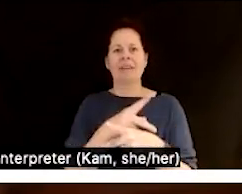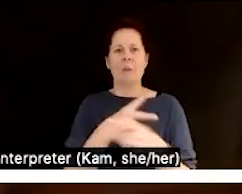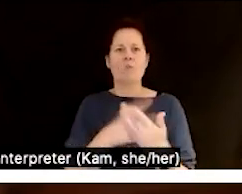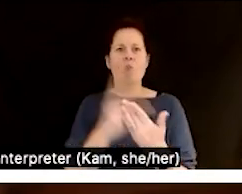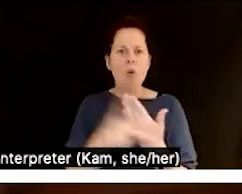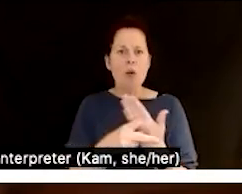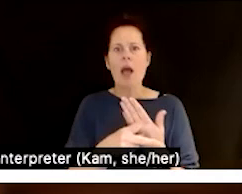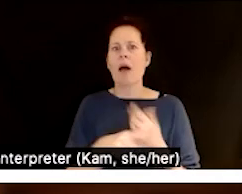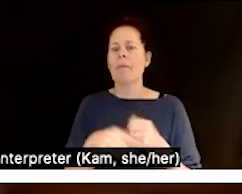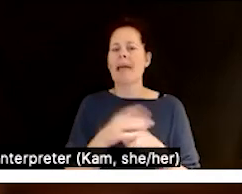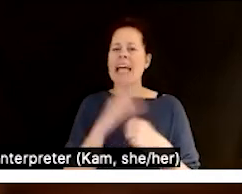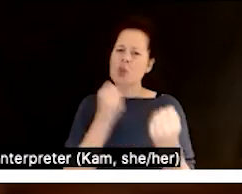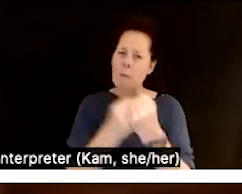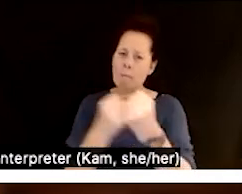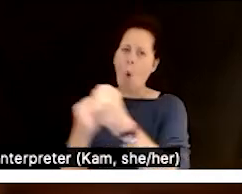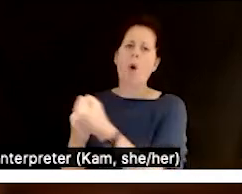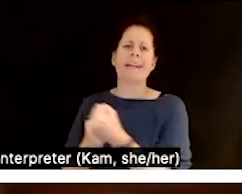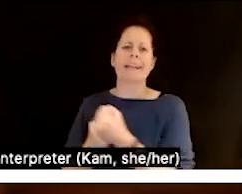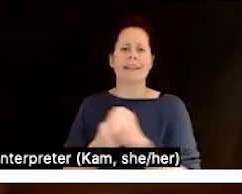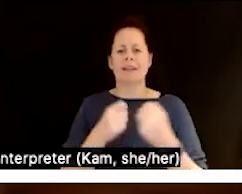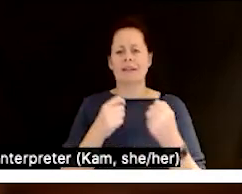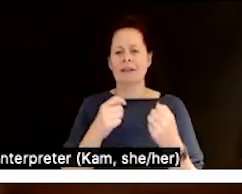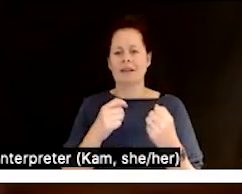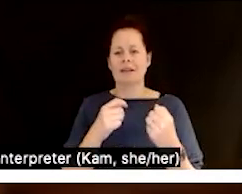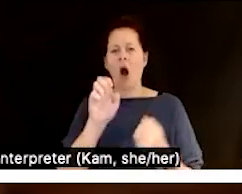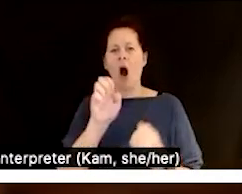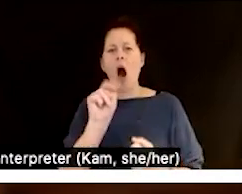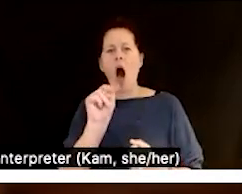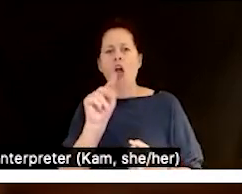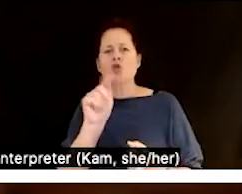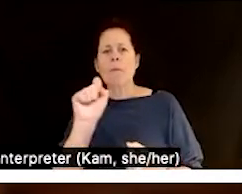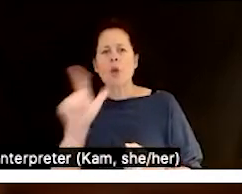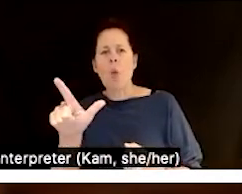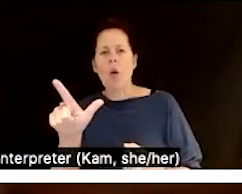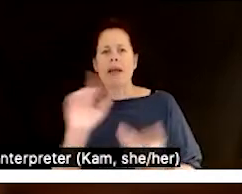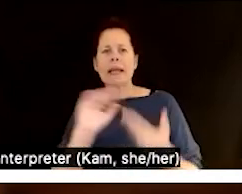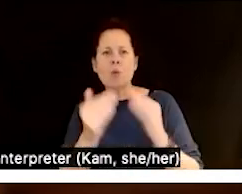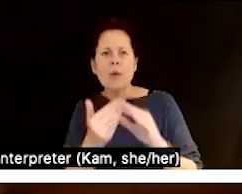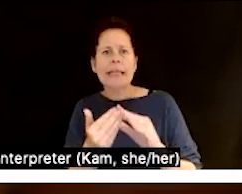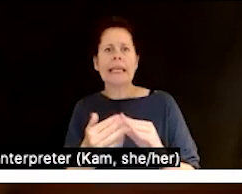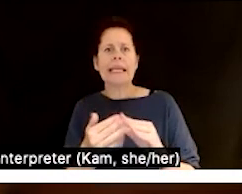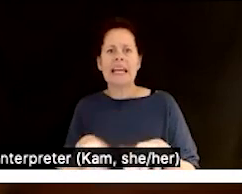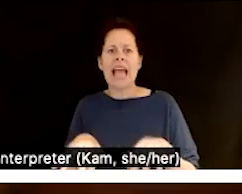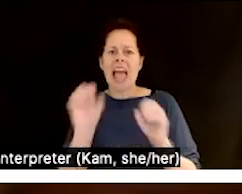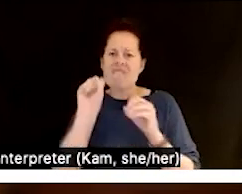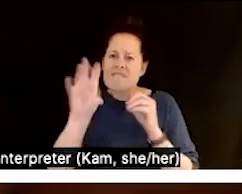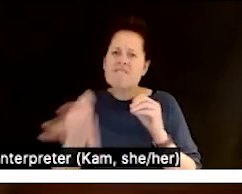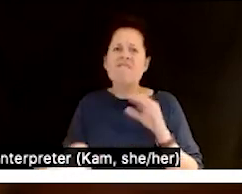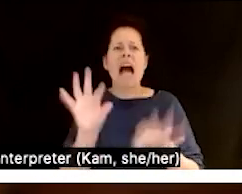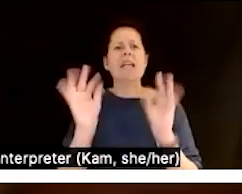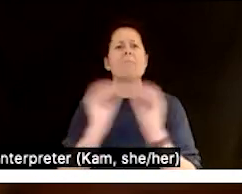and cultural community in finding resources and information to improve accessibility for all.